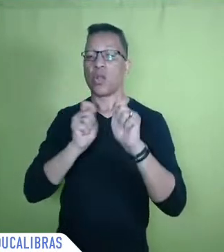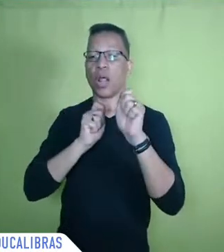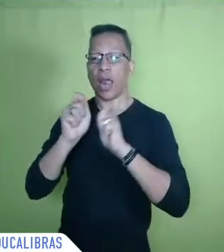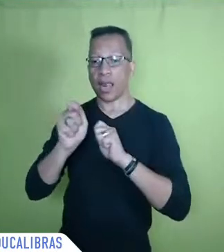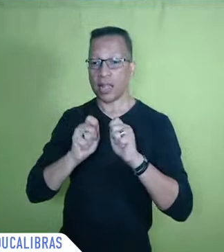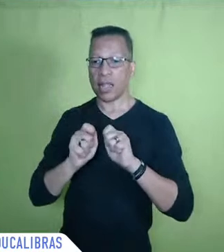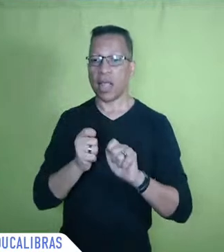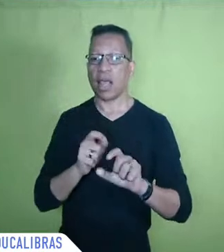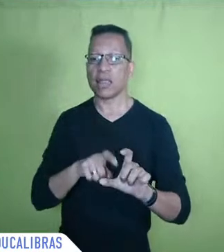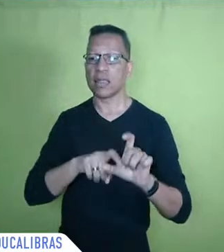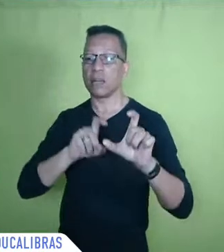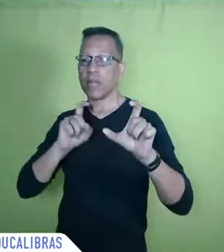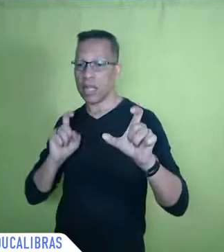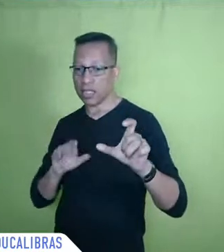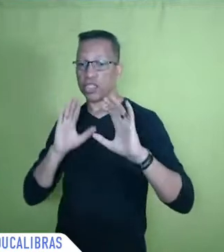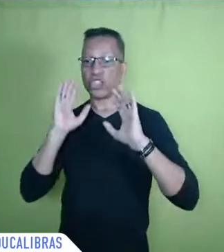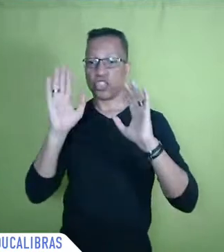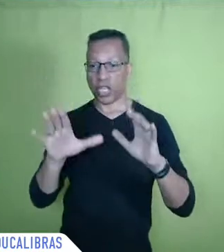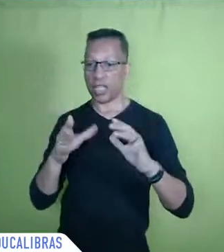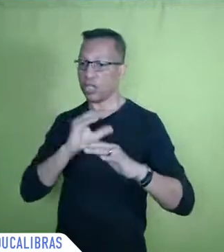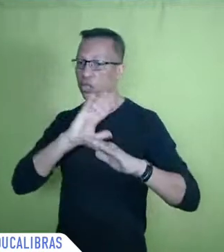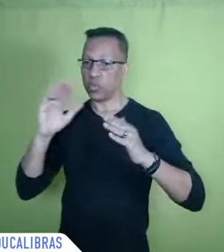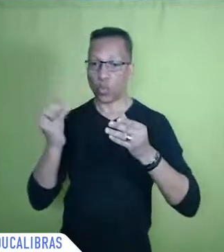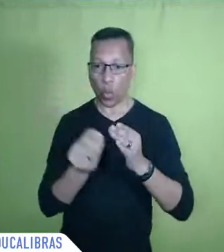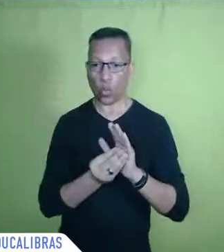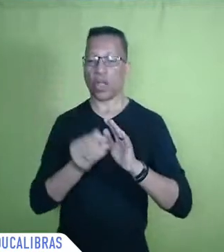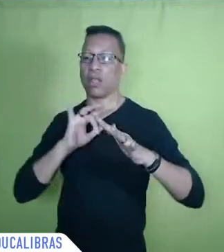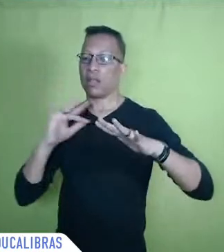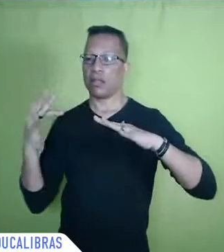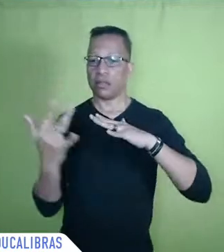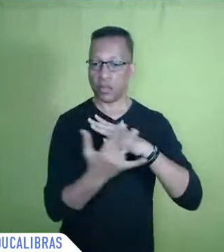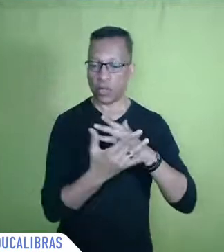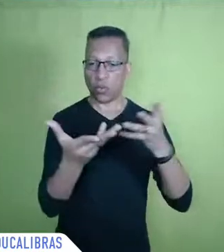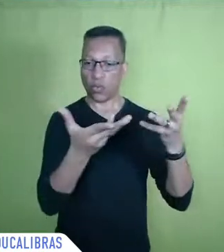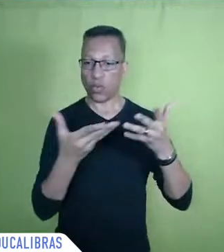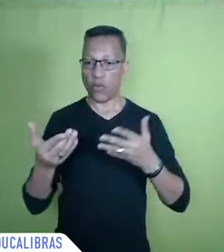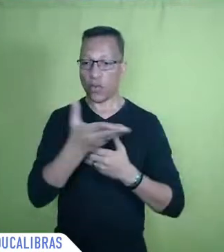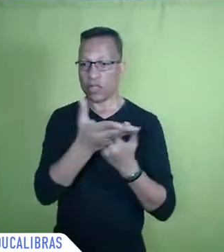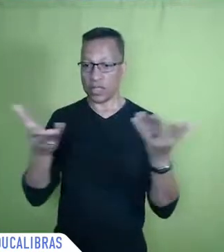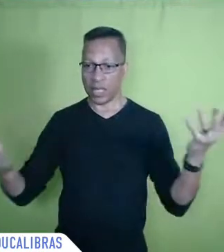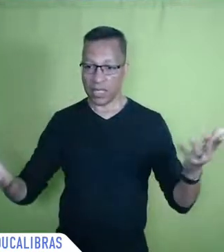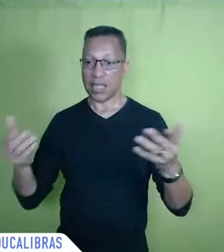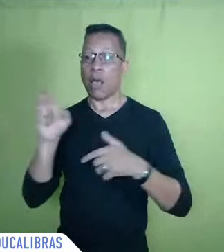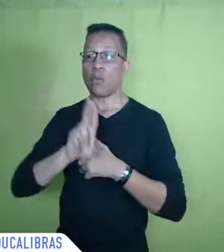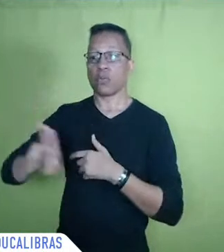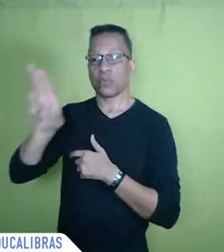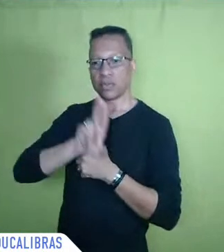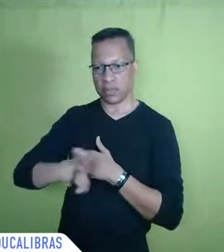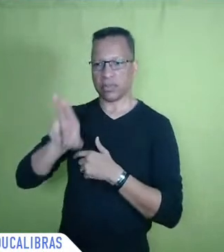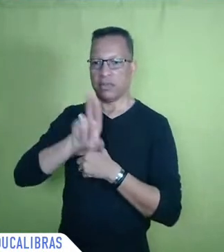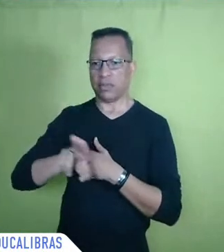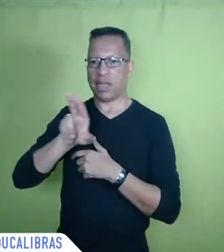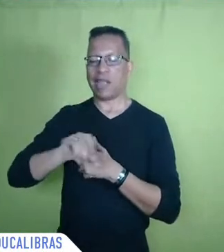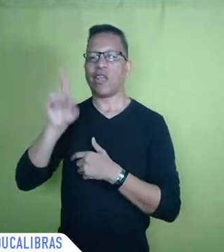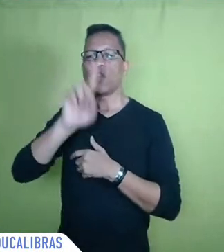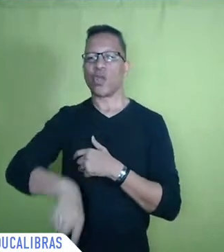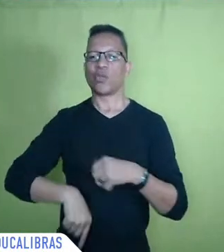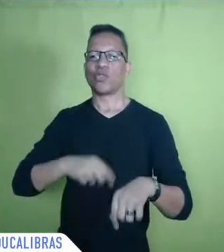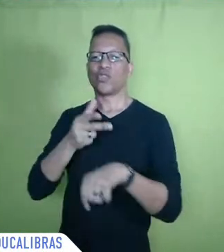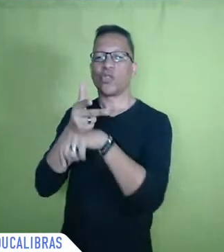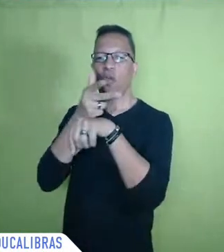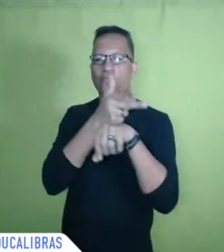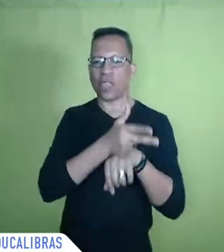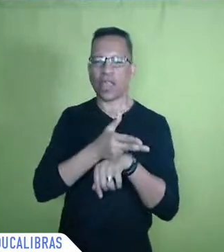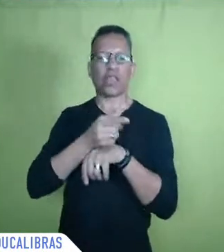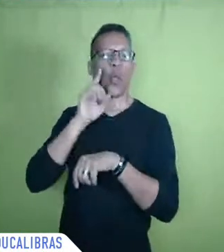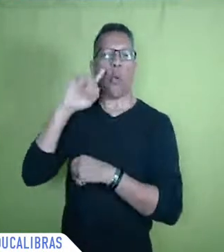founders, a platform for independent journalism. So we are on social media. We invite you to be